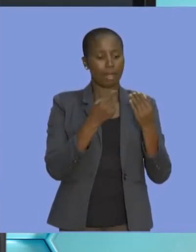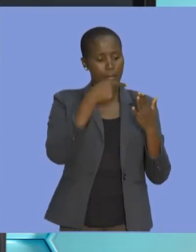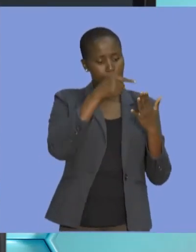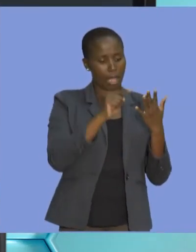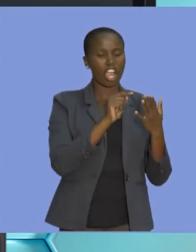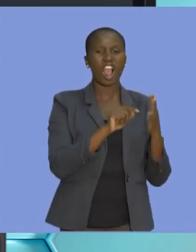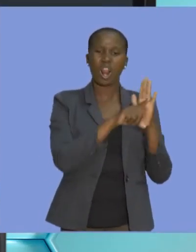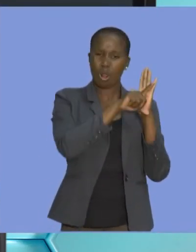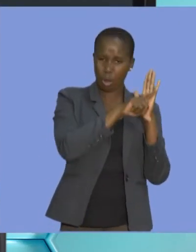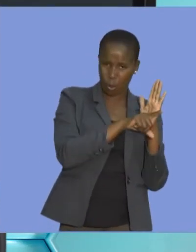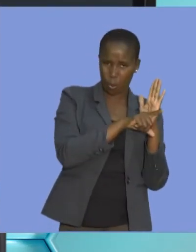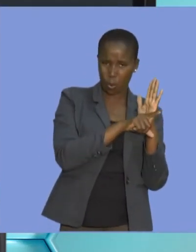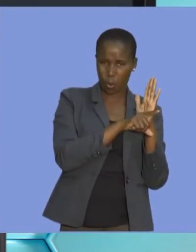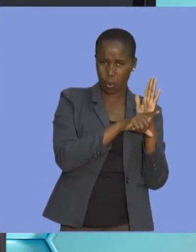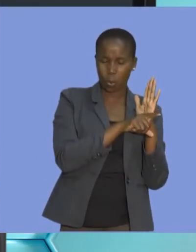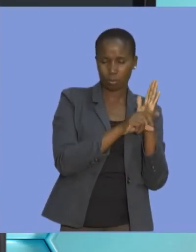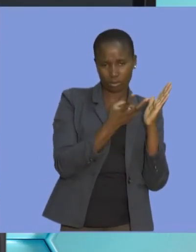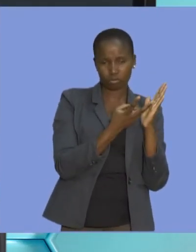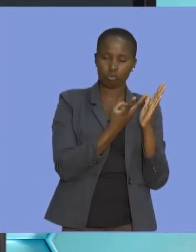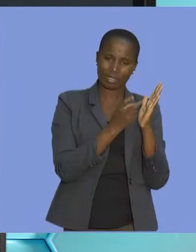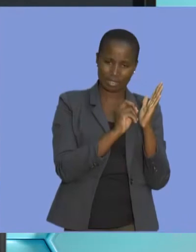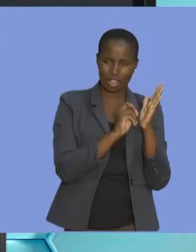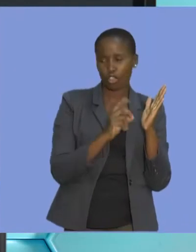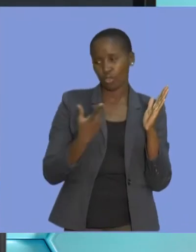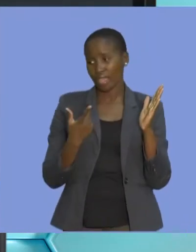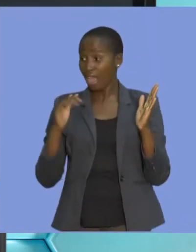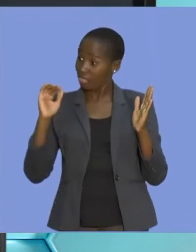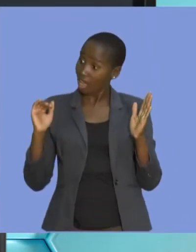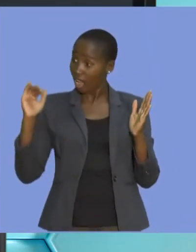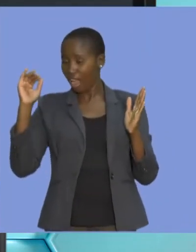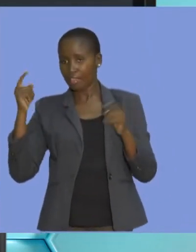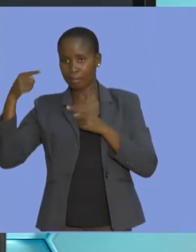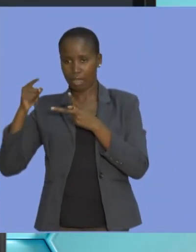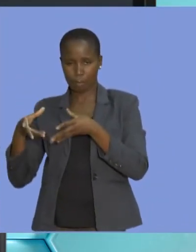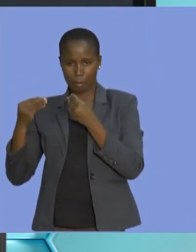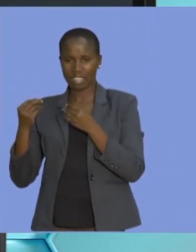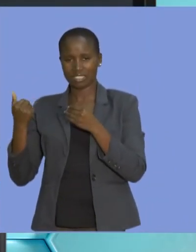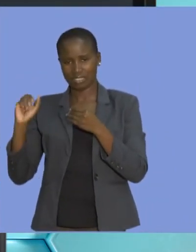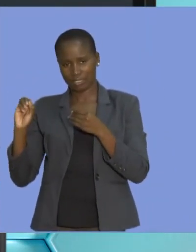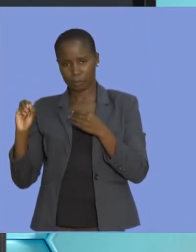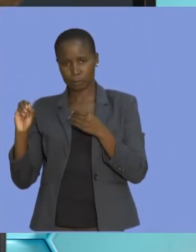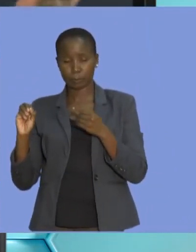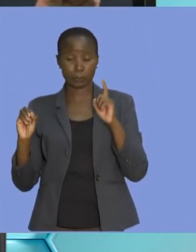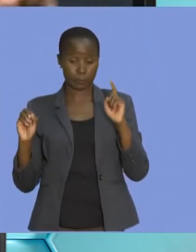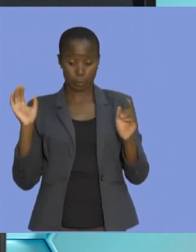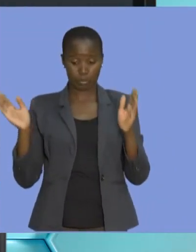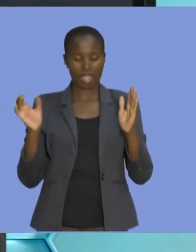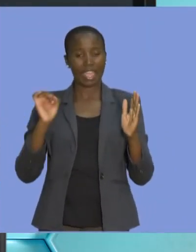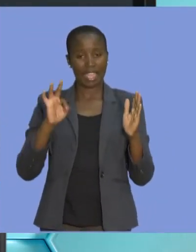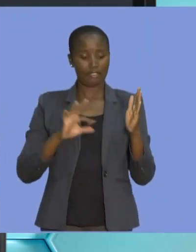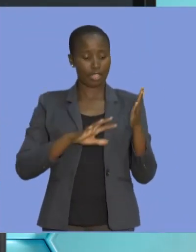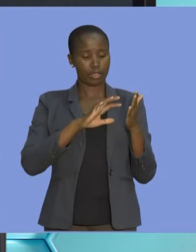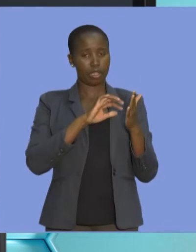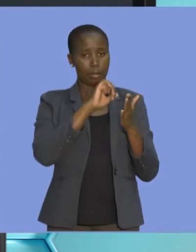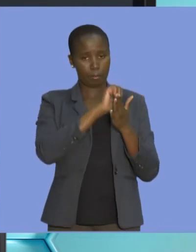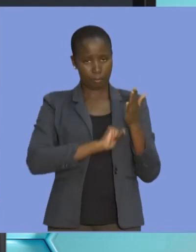the highest mark 60. If I minus the two, the smallest and the highest, I